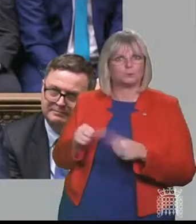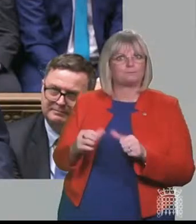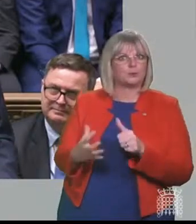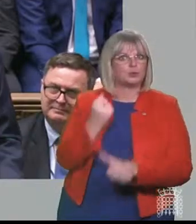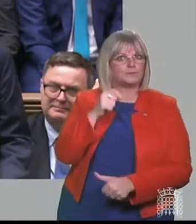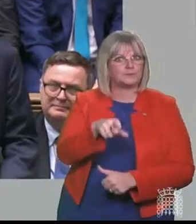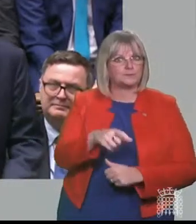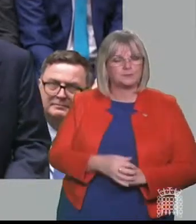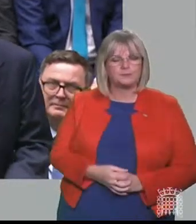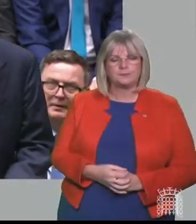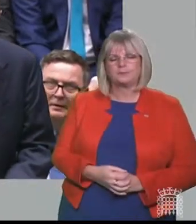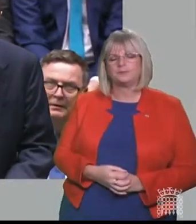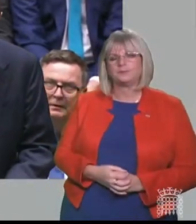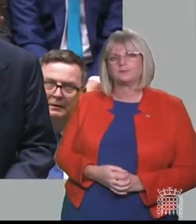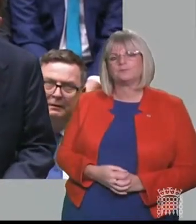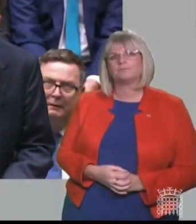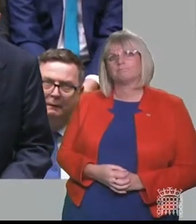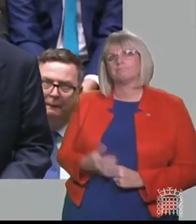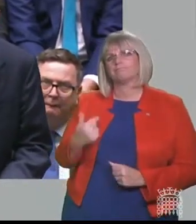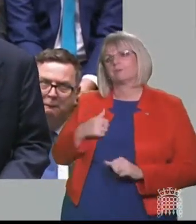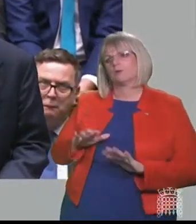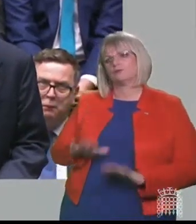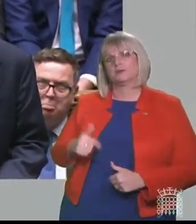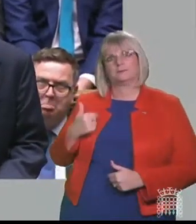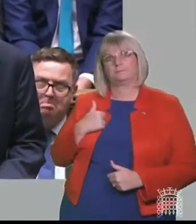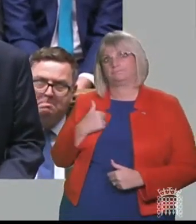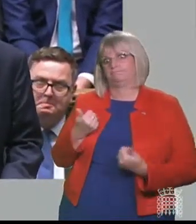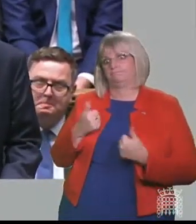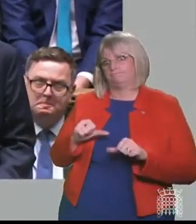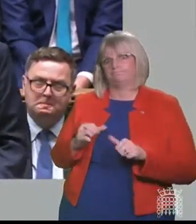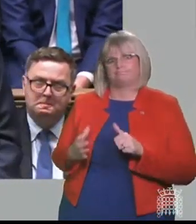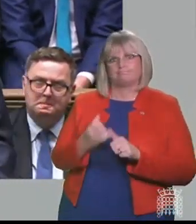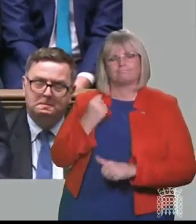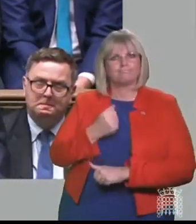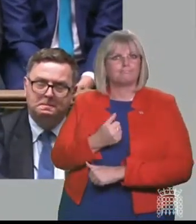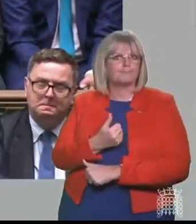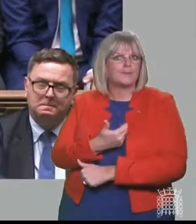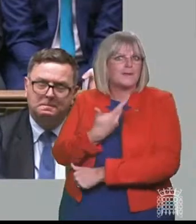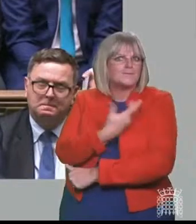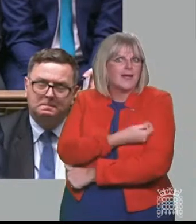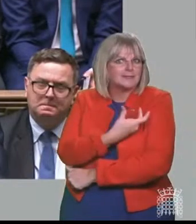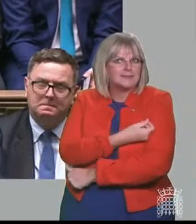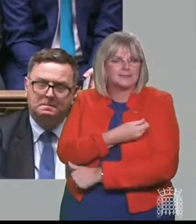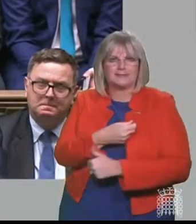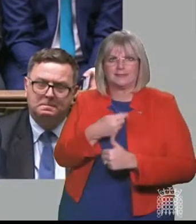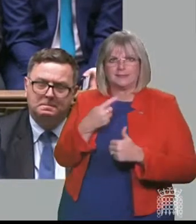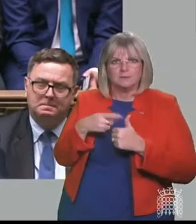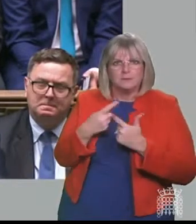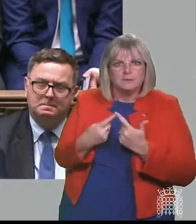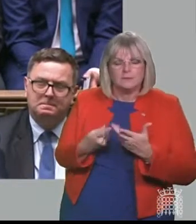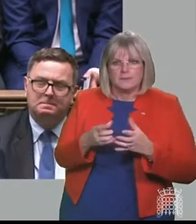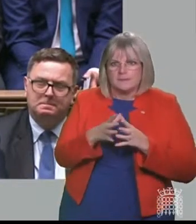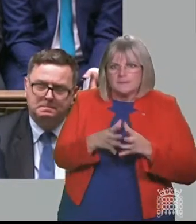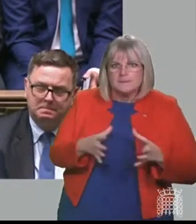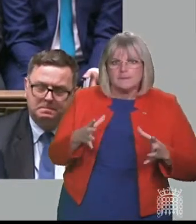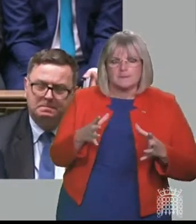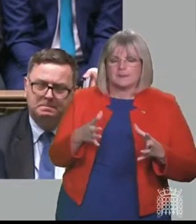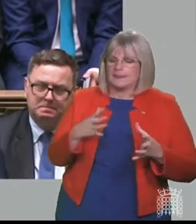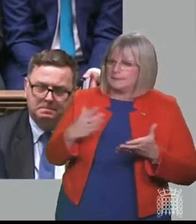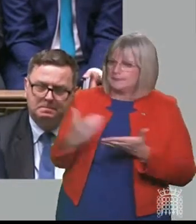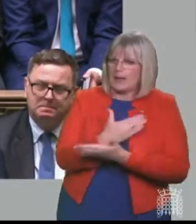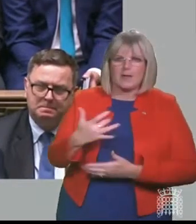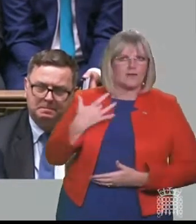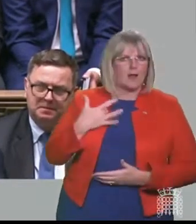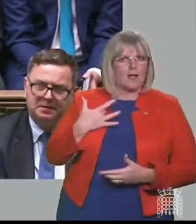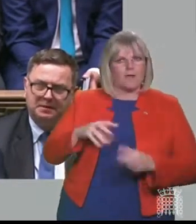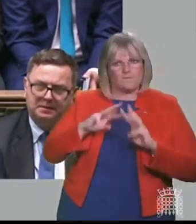British-discovered vaccines and treatments saved more lives across the world during the pandemic than those from any other